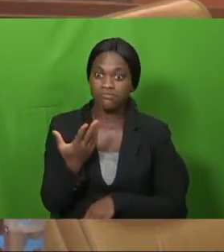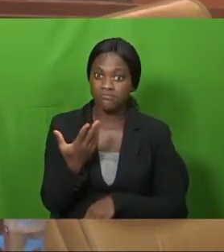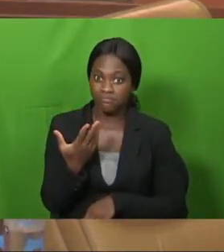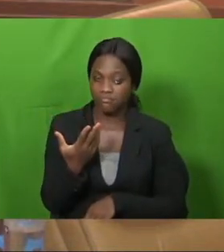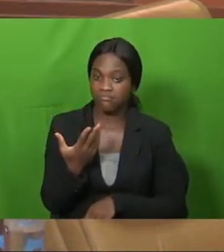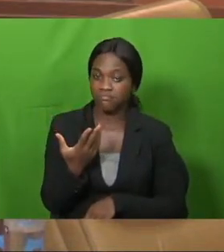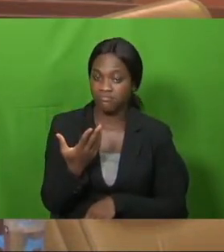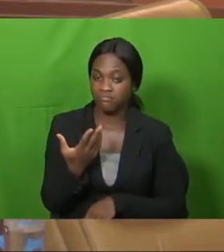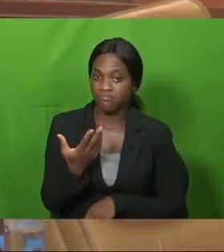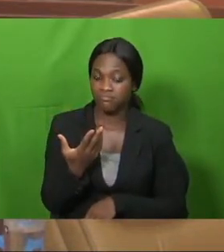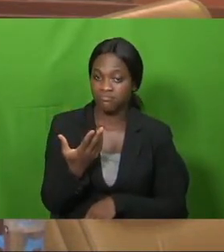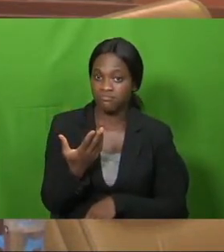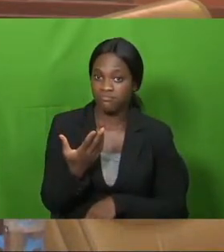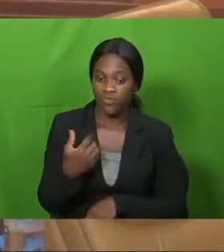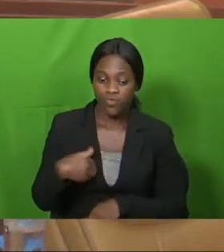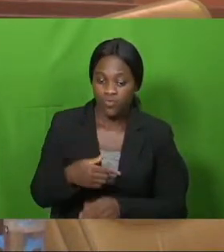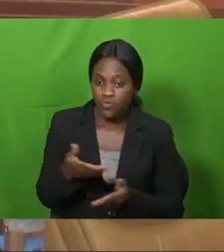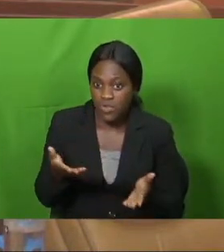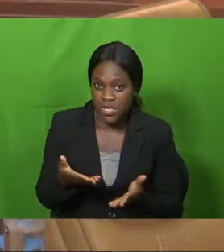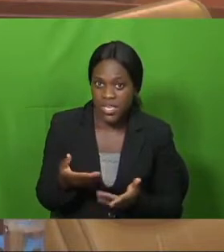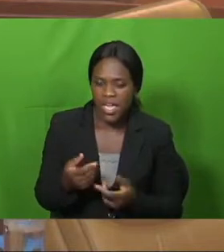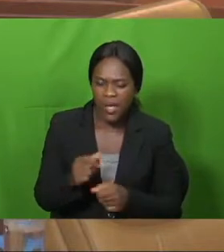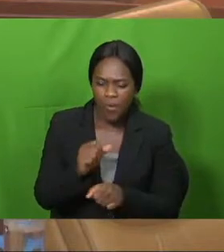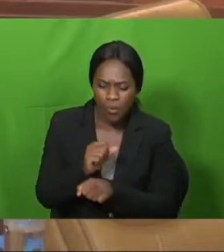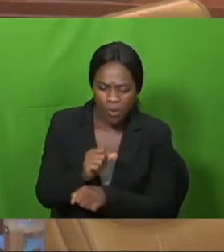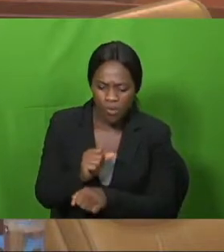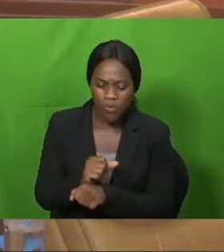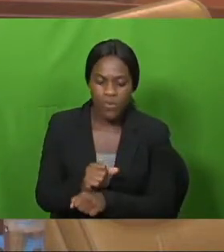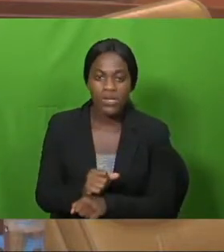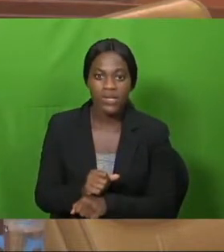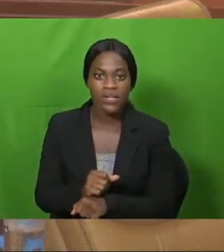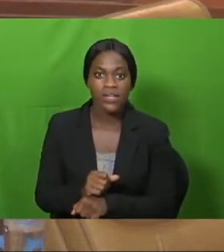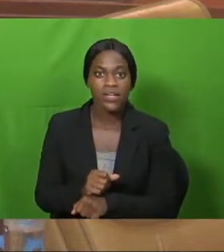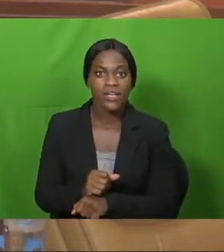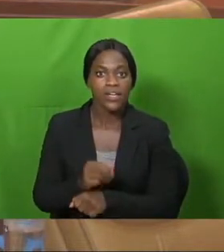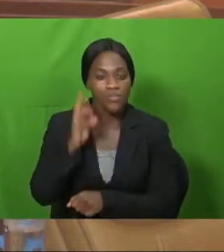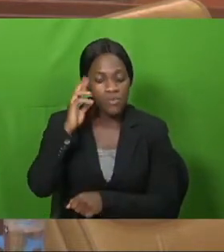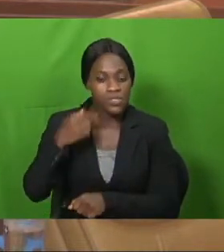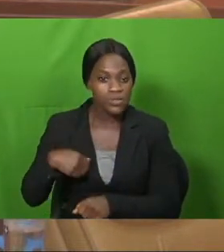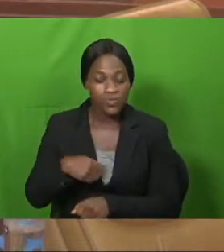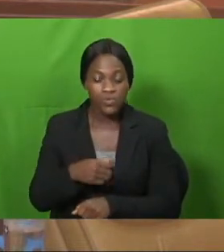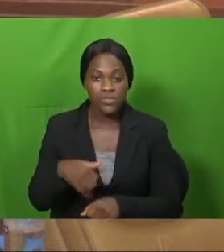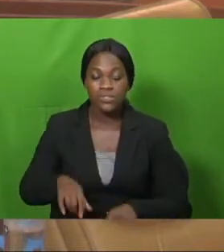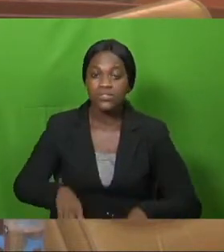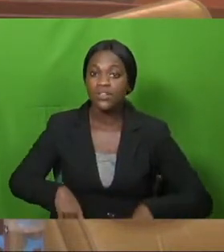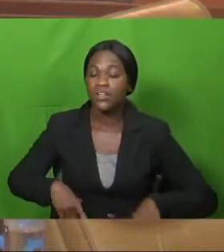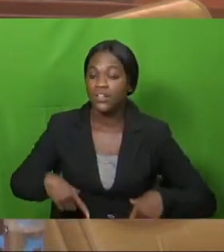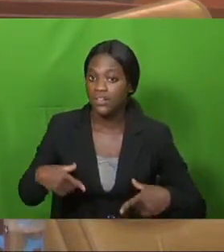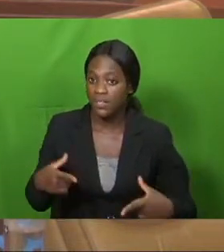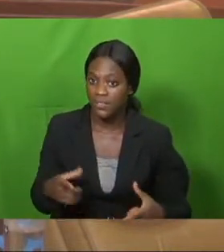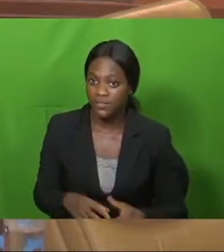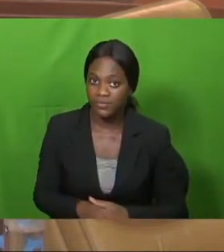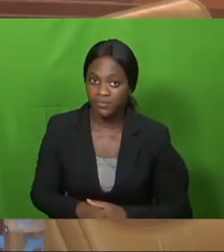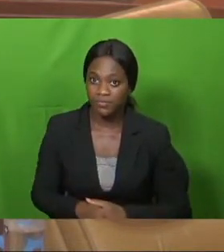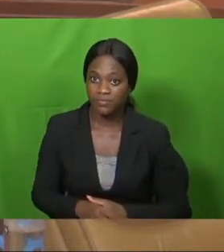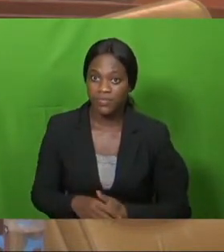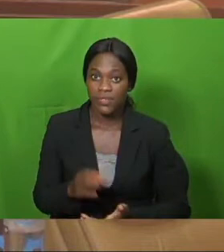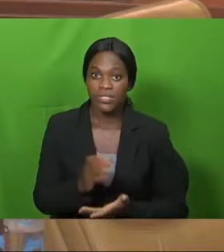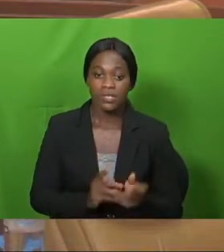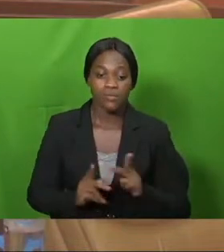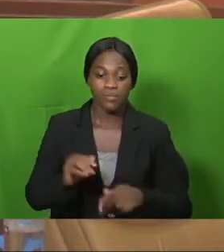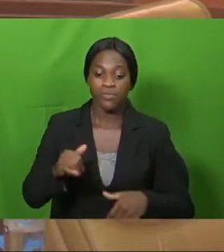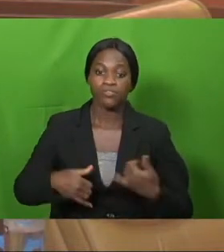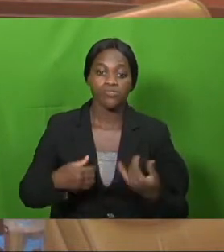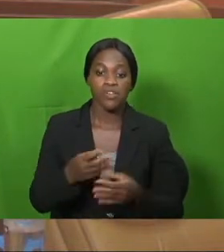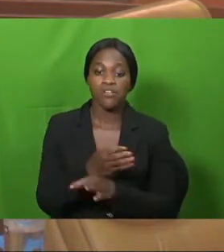And the cost analysis are showing that it was a rape on the nation. People were enjoying free